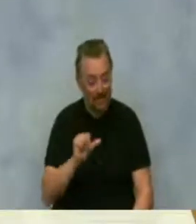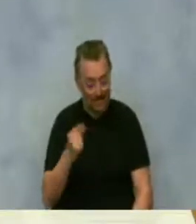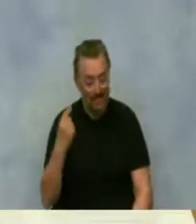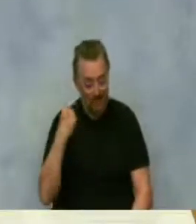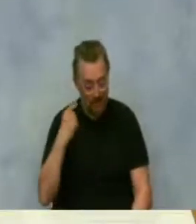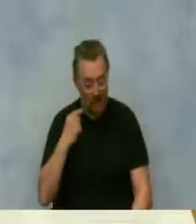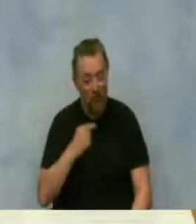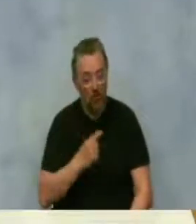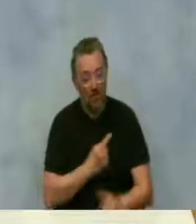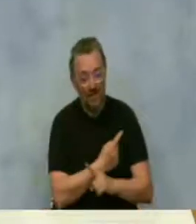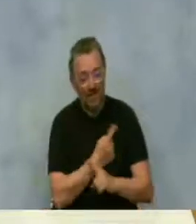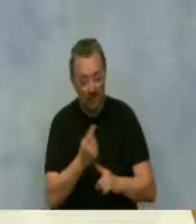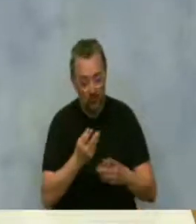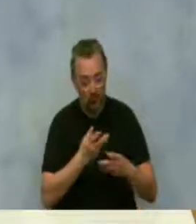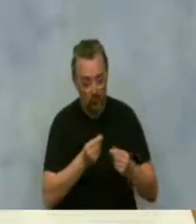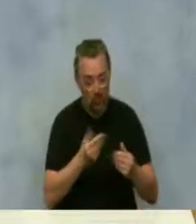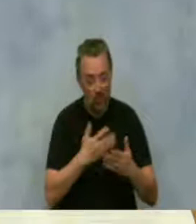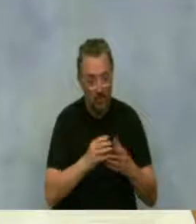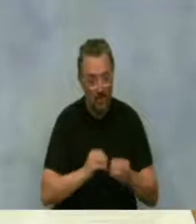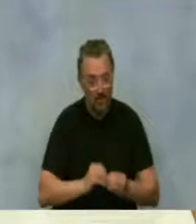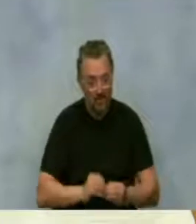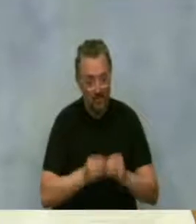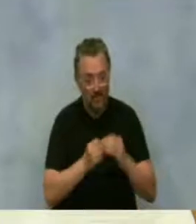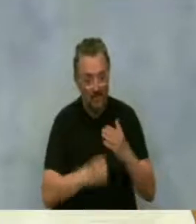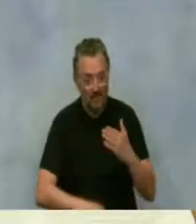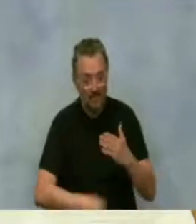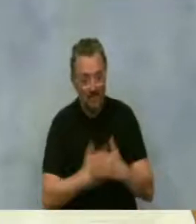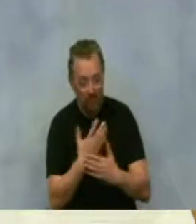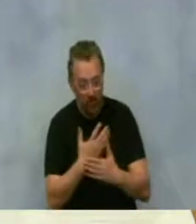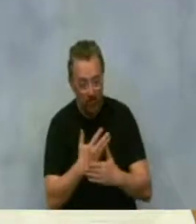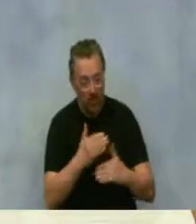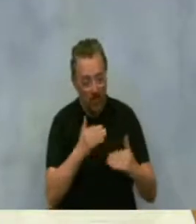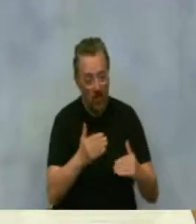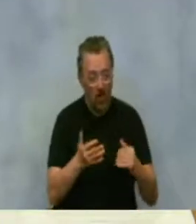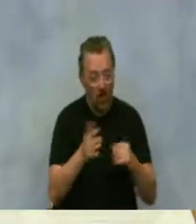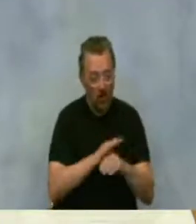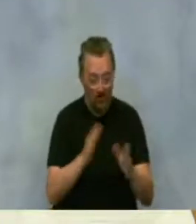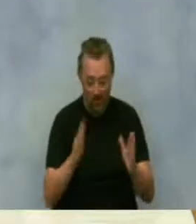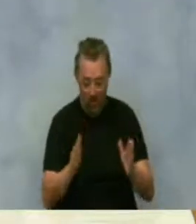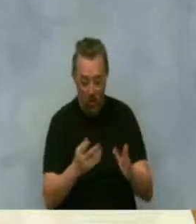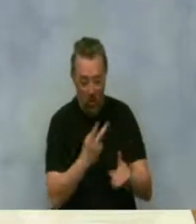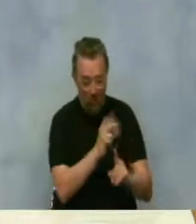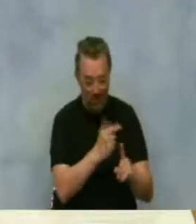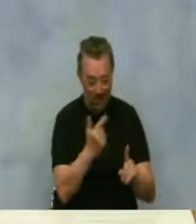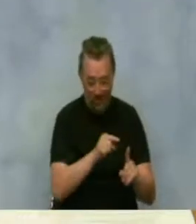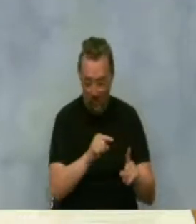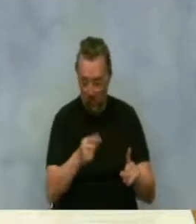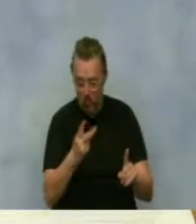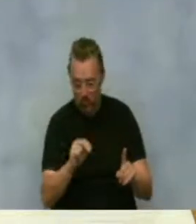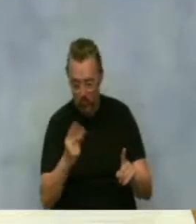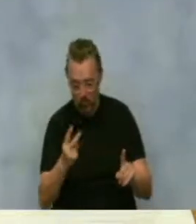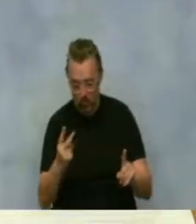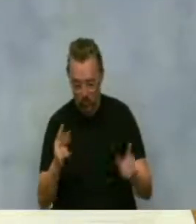this, each of the resources developed workforce plans covering the period of 2017 to 2022.